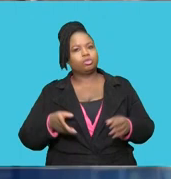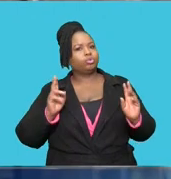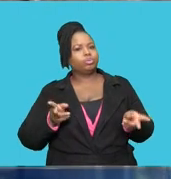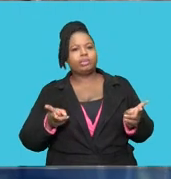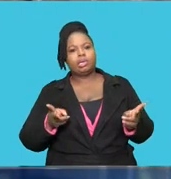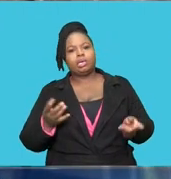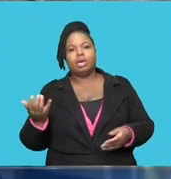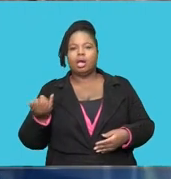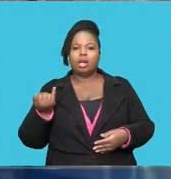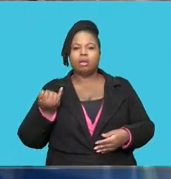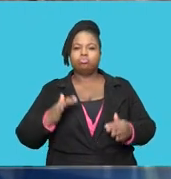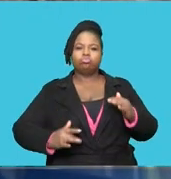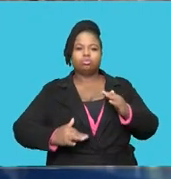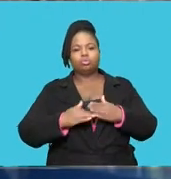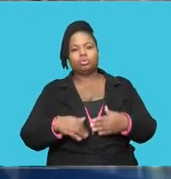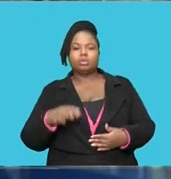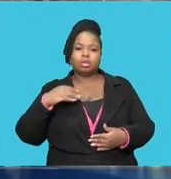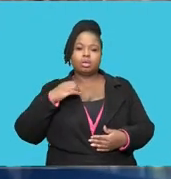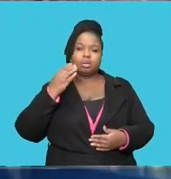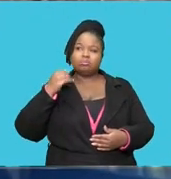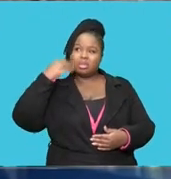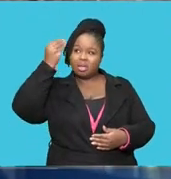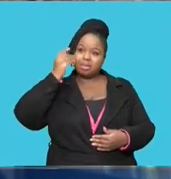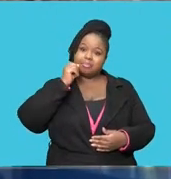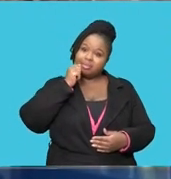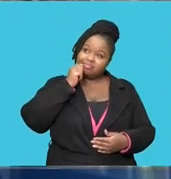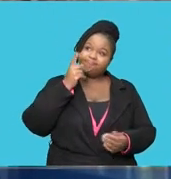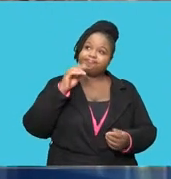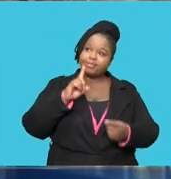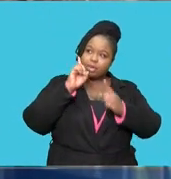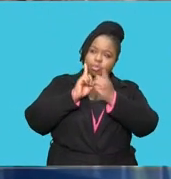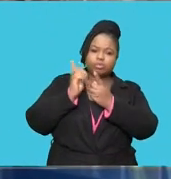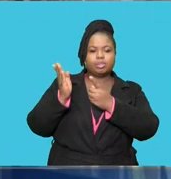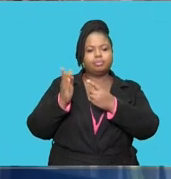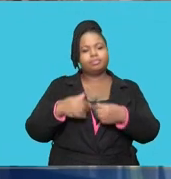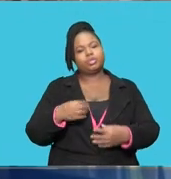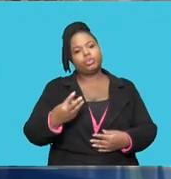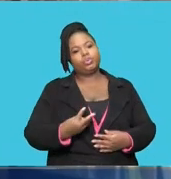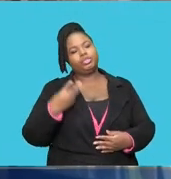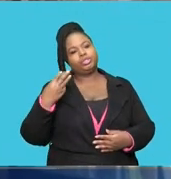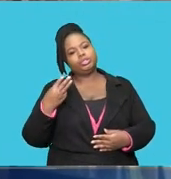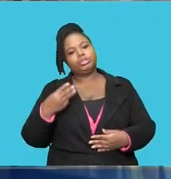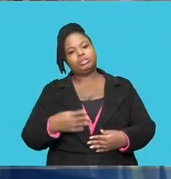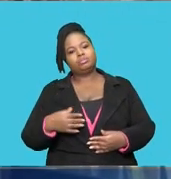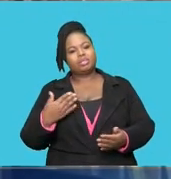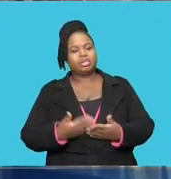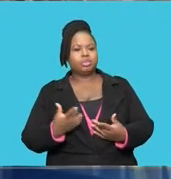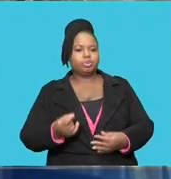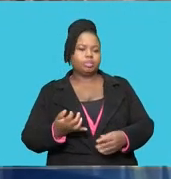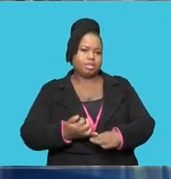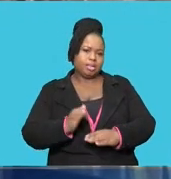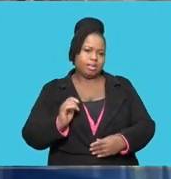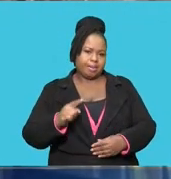to a hot man and approach them. So I wish I could have done that